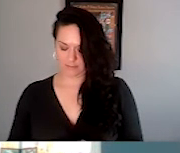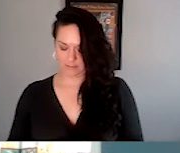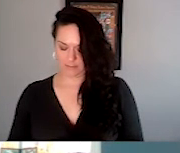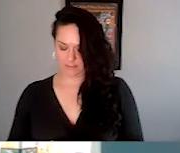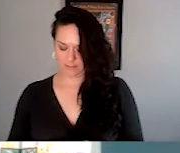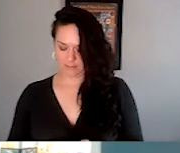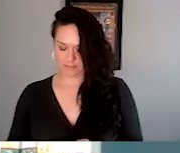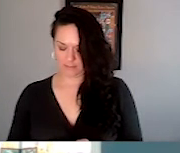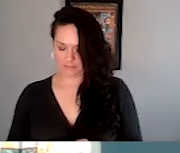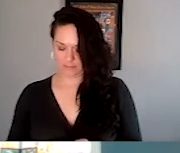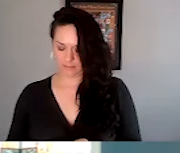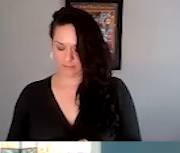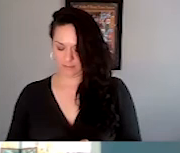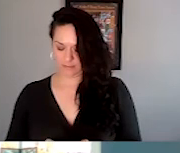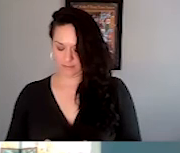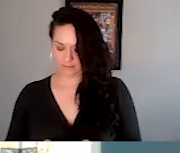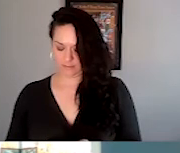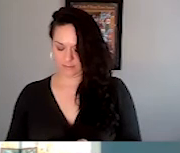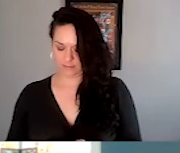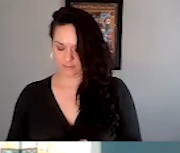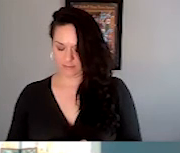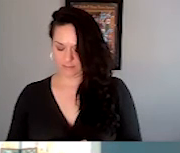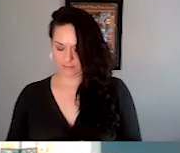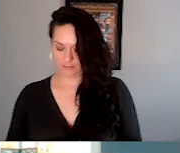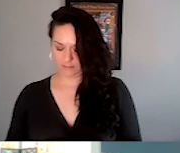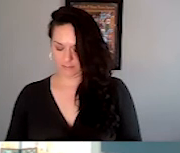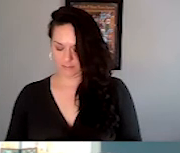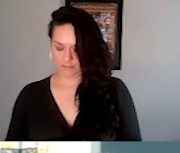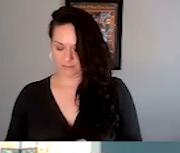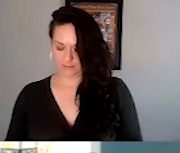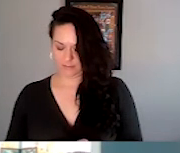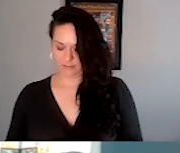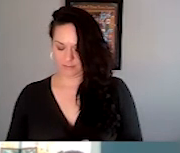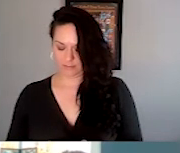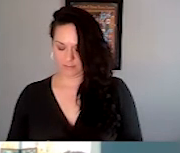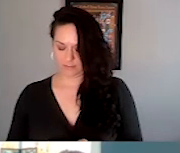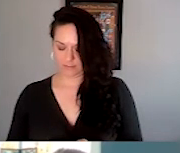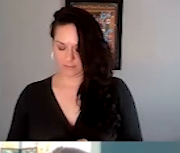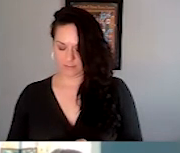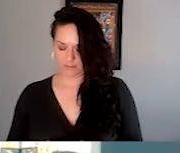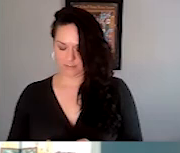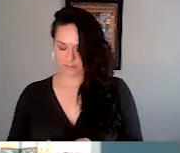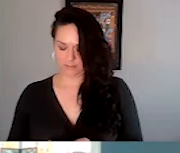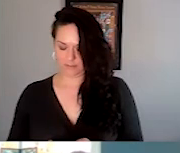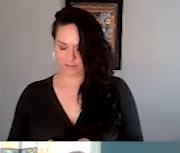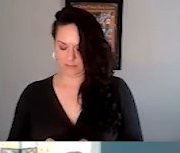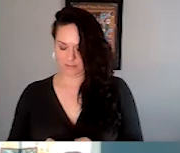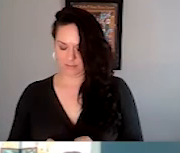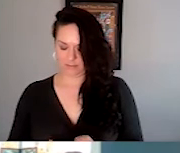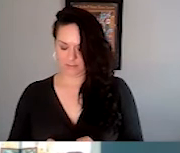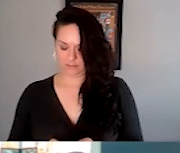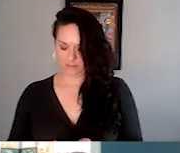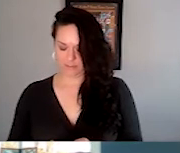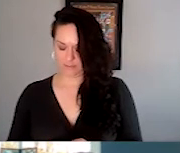the harms of Delta-8 and why it needed to be regulated. So in the states that have done something on Delta-8, some of them have done it